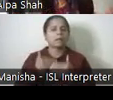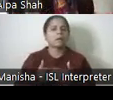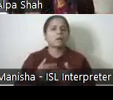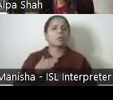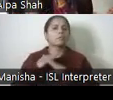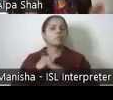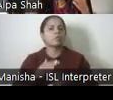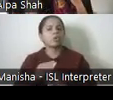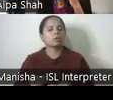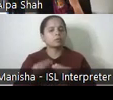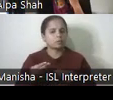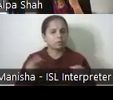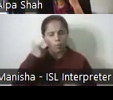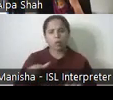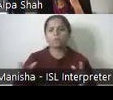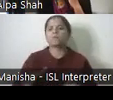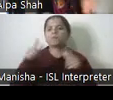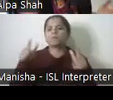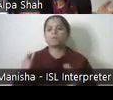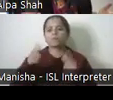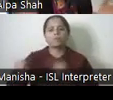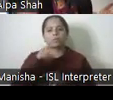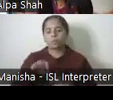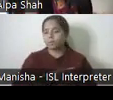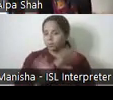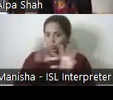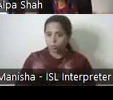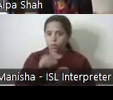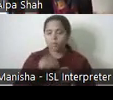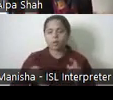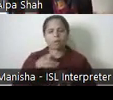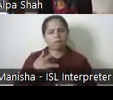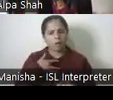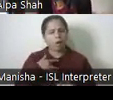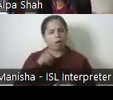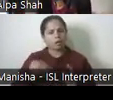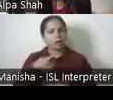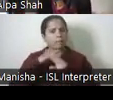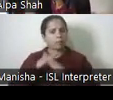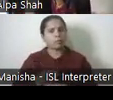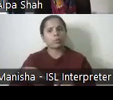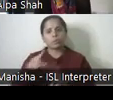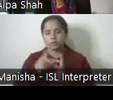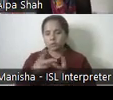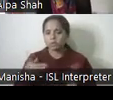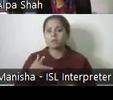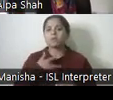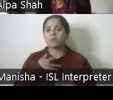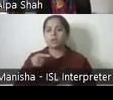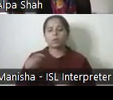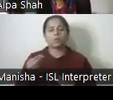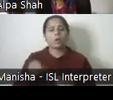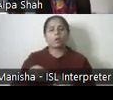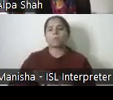protection for Adivasi lands and forests, the Indian state has overwhelmingly protected the interests of capital, eroding